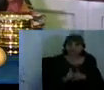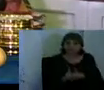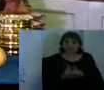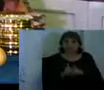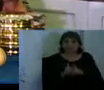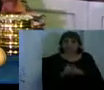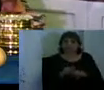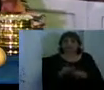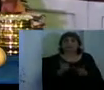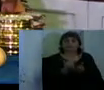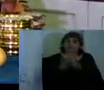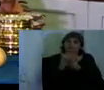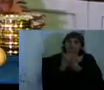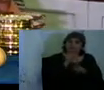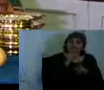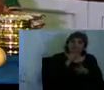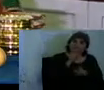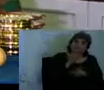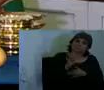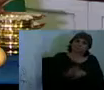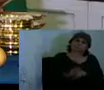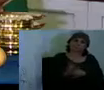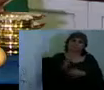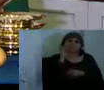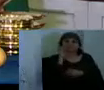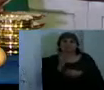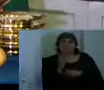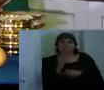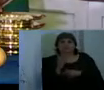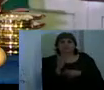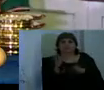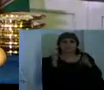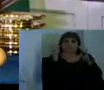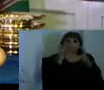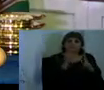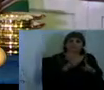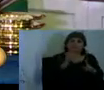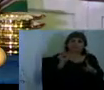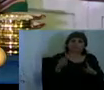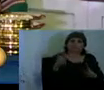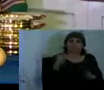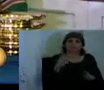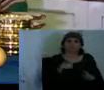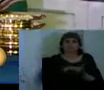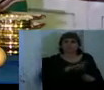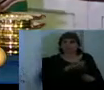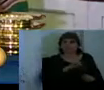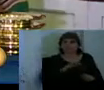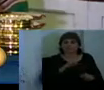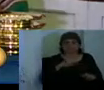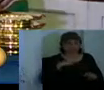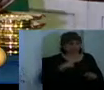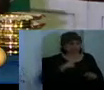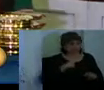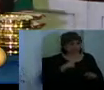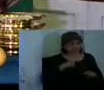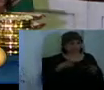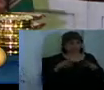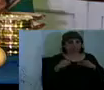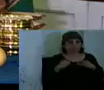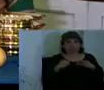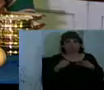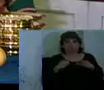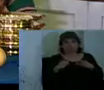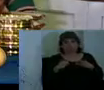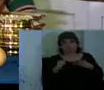truly see the call that I accept or